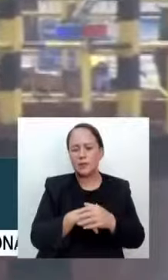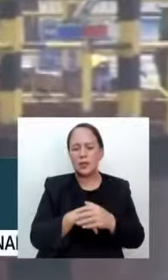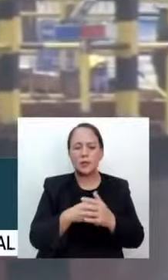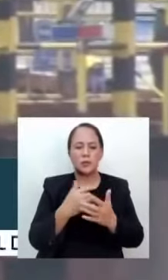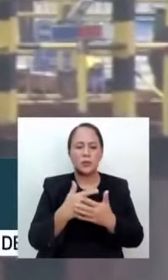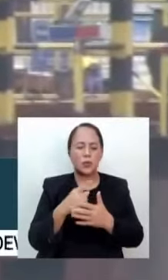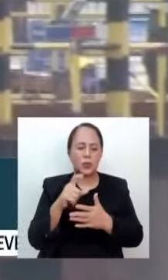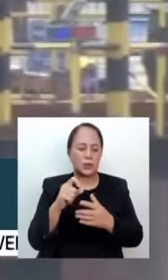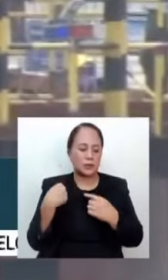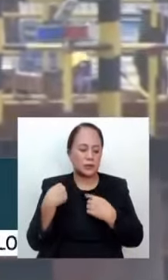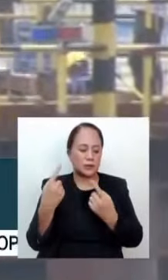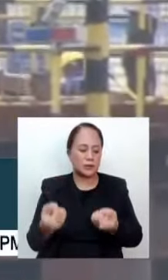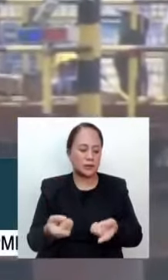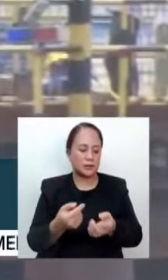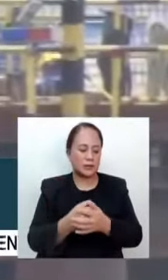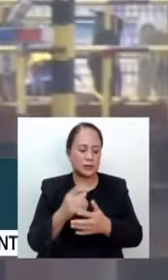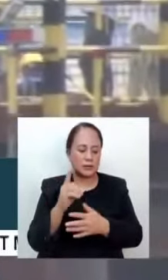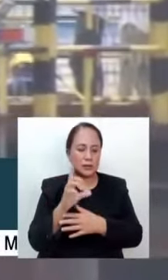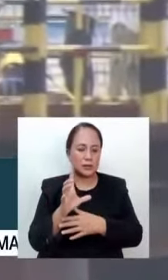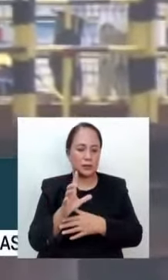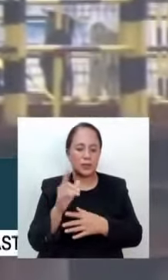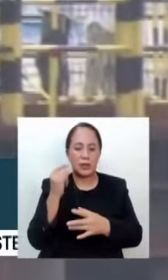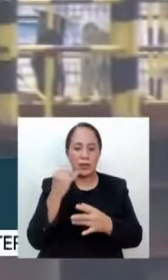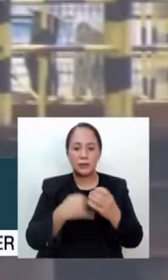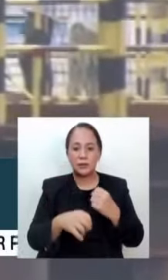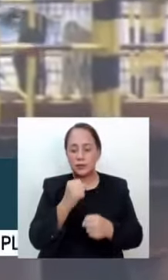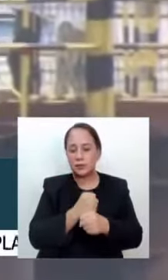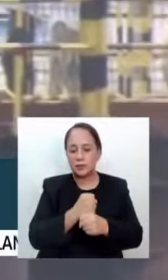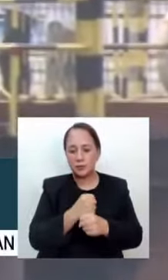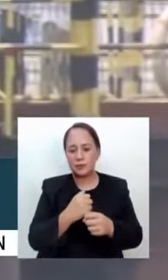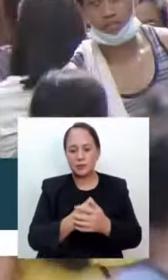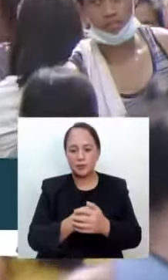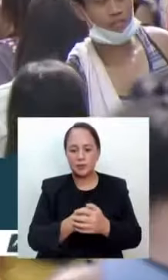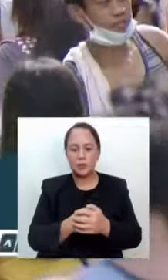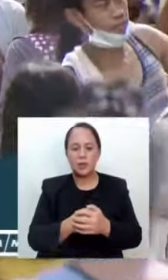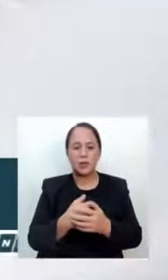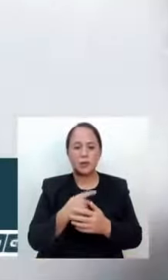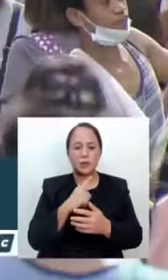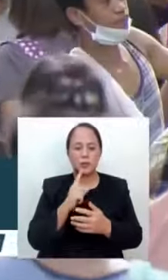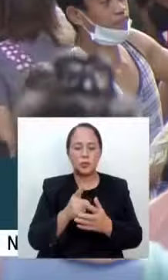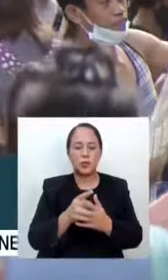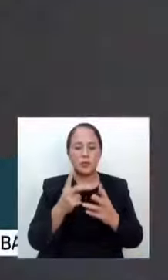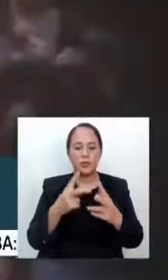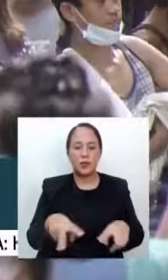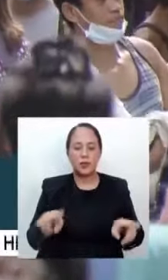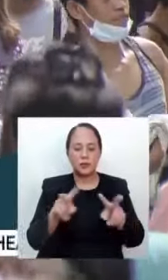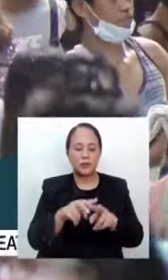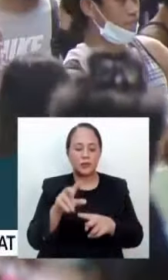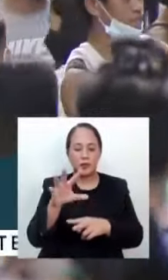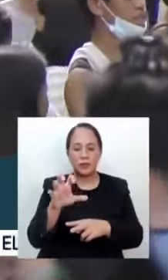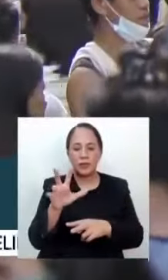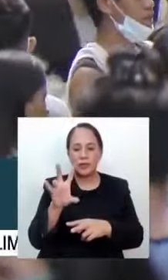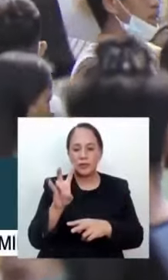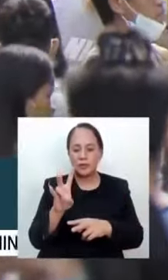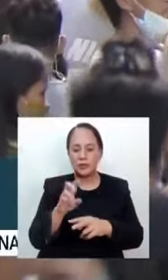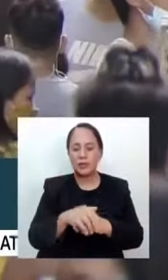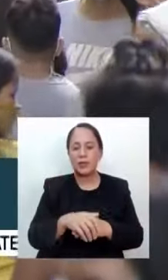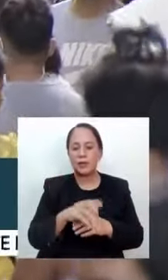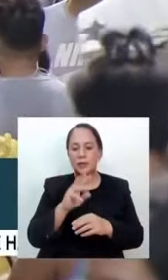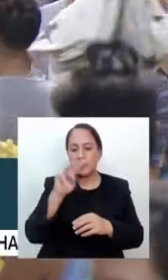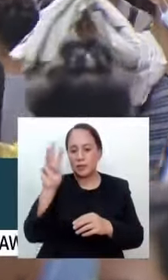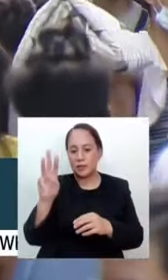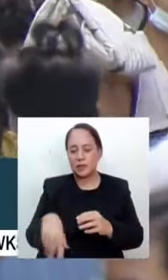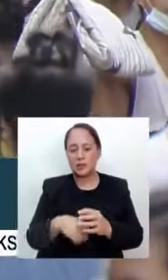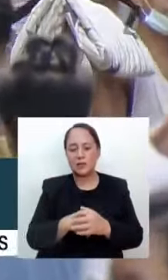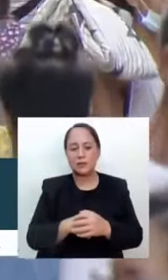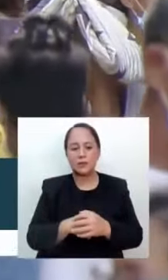since December of last year. And that's the real value of 537 in Metro Manila is